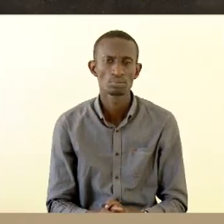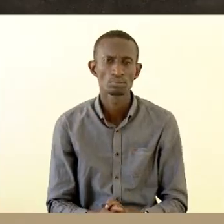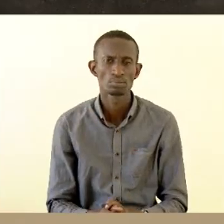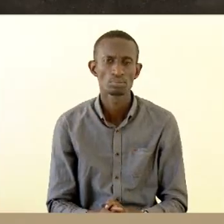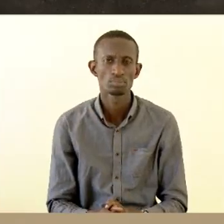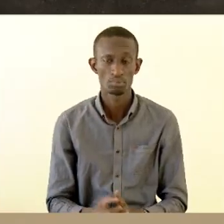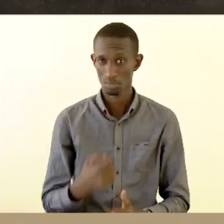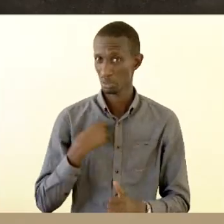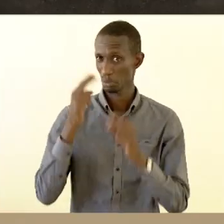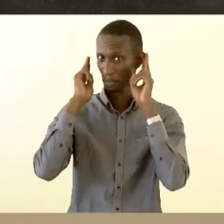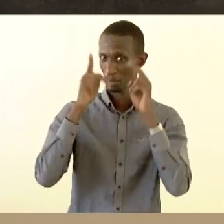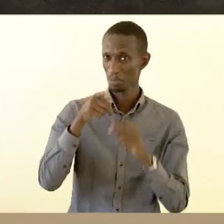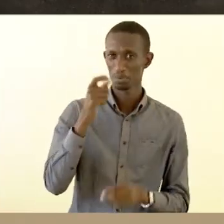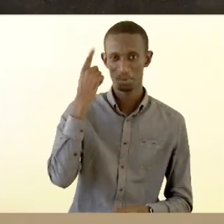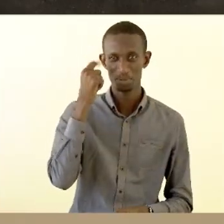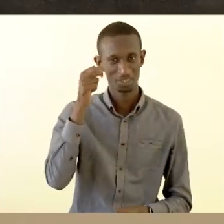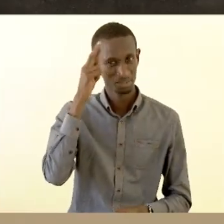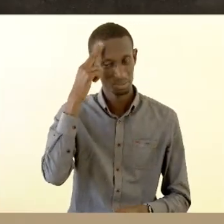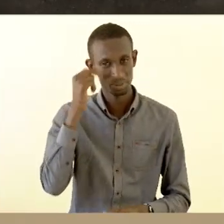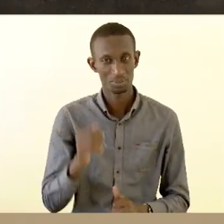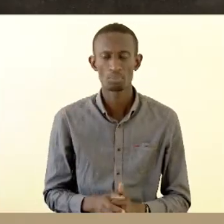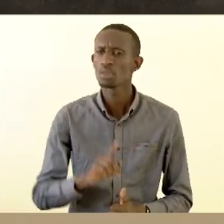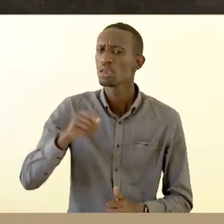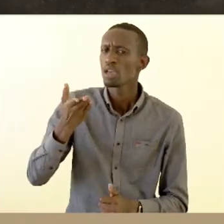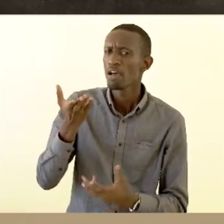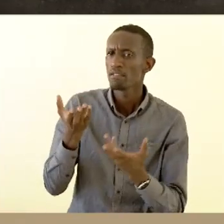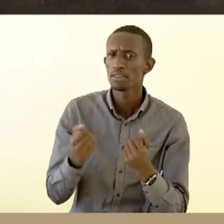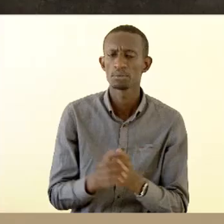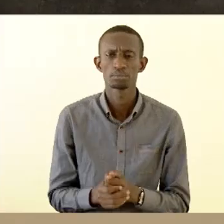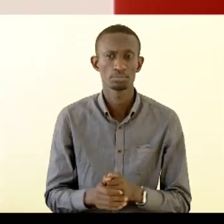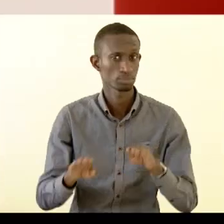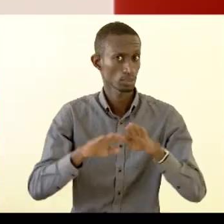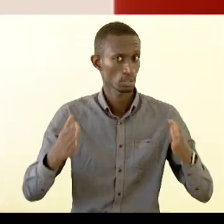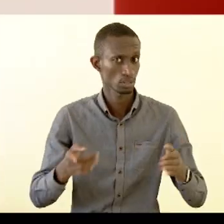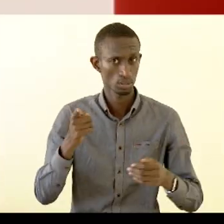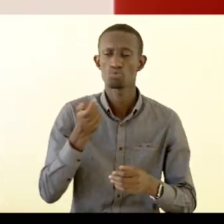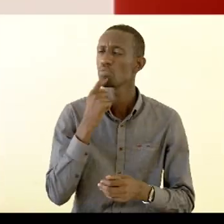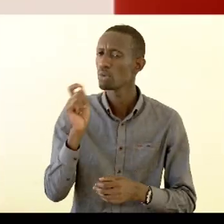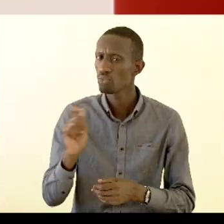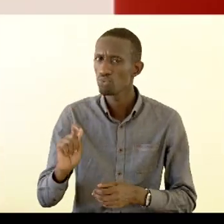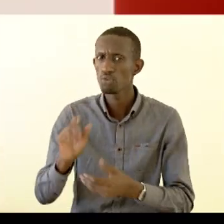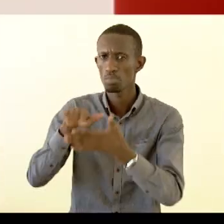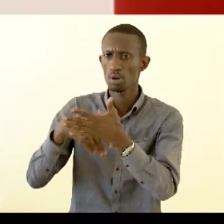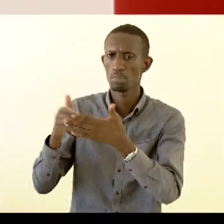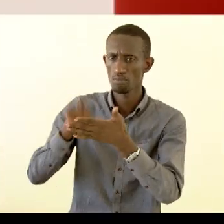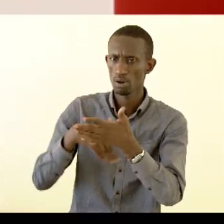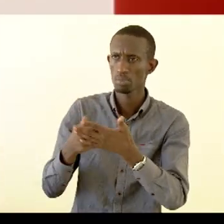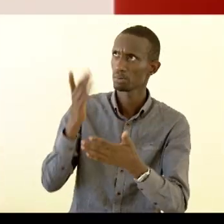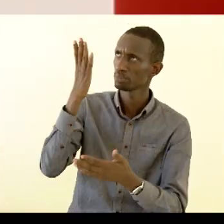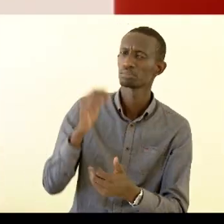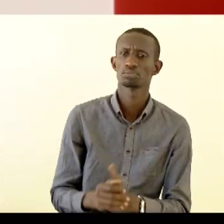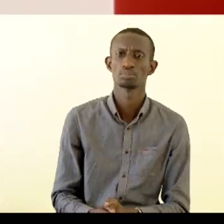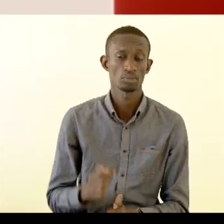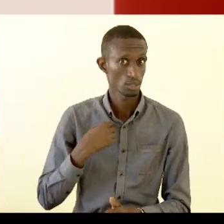I hope you do remember them. So here we have a table to be completed. And I